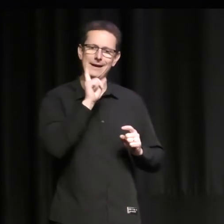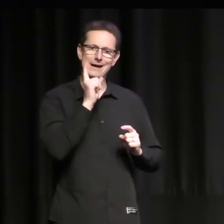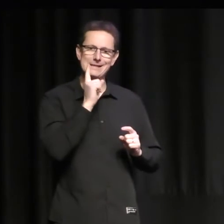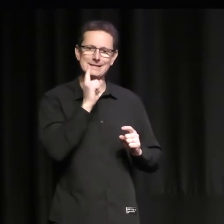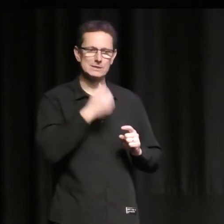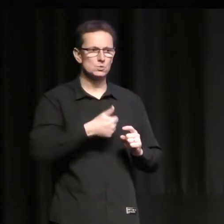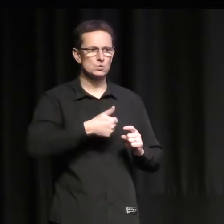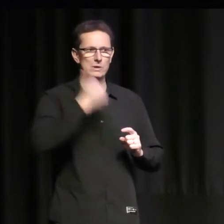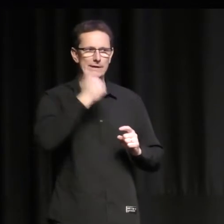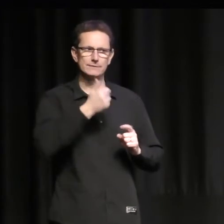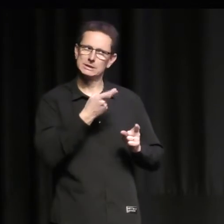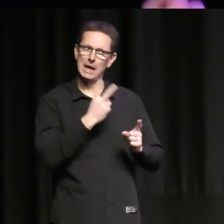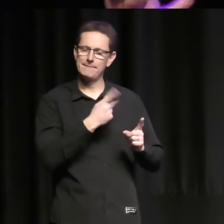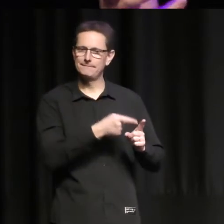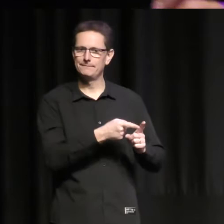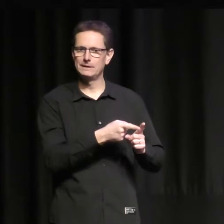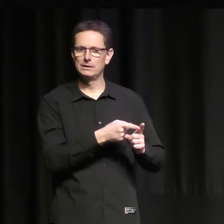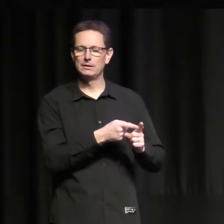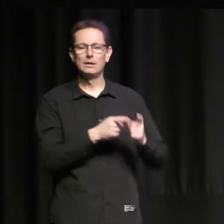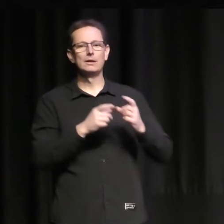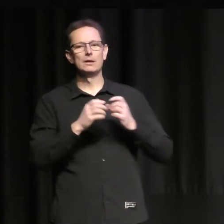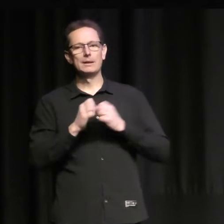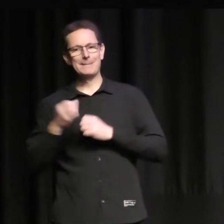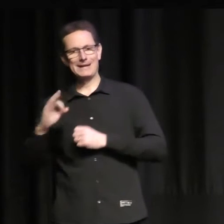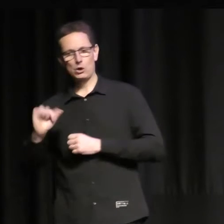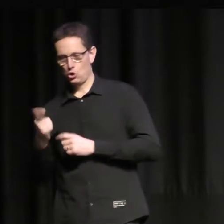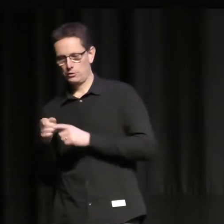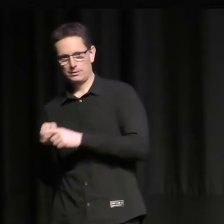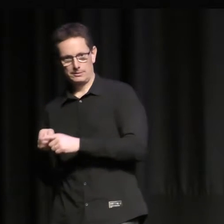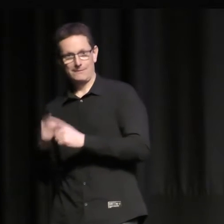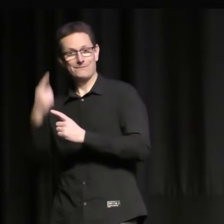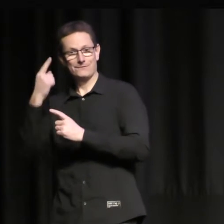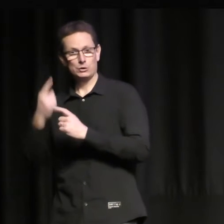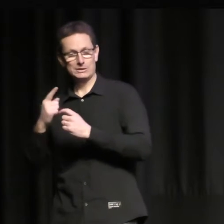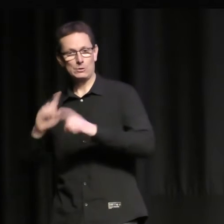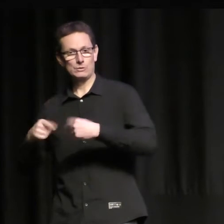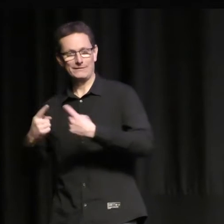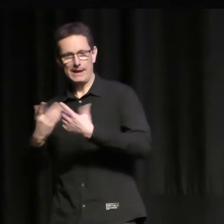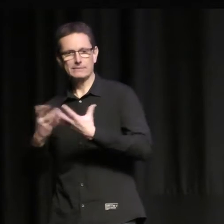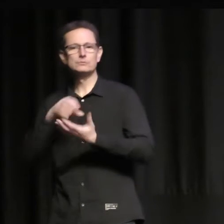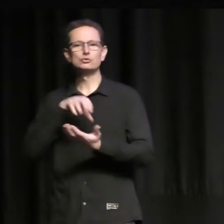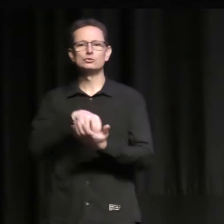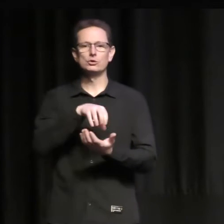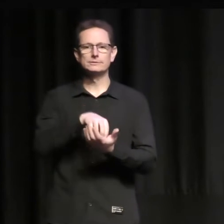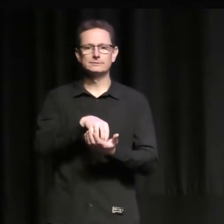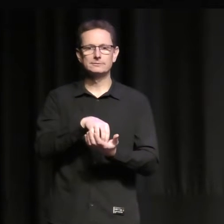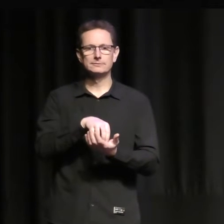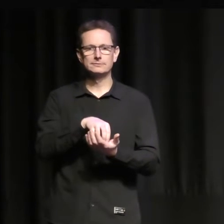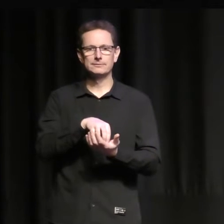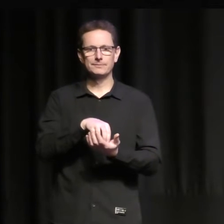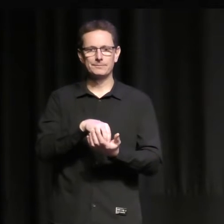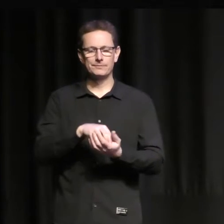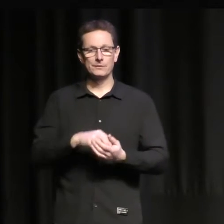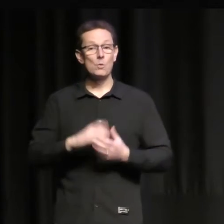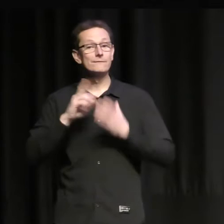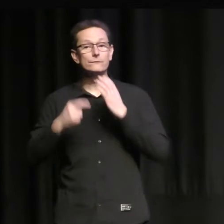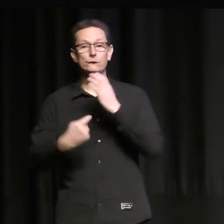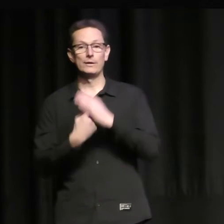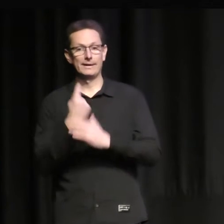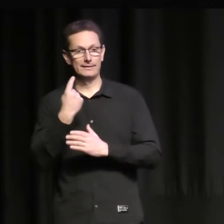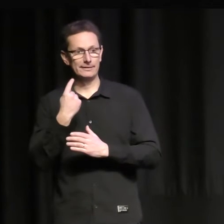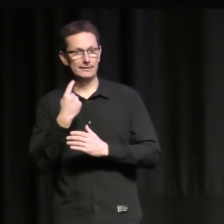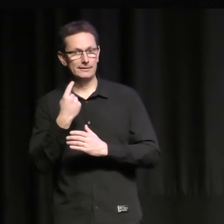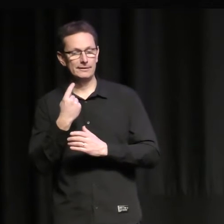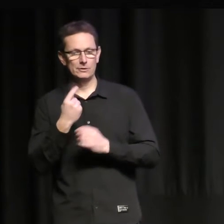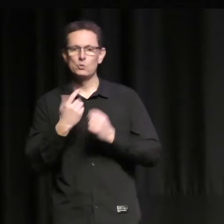bastard, you know. For the Precariat, the primary enemy is the state. And what is happening is